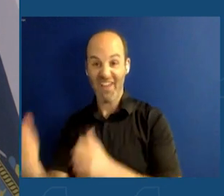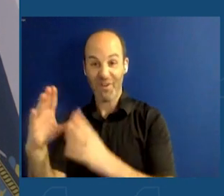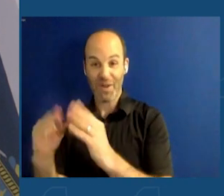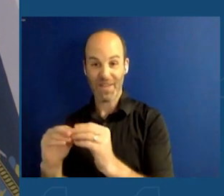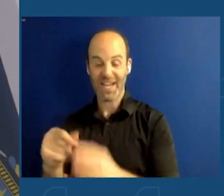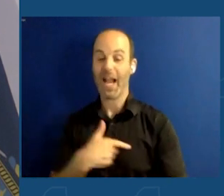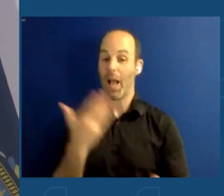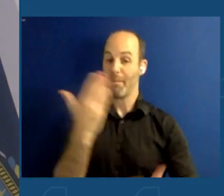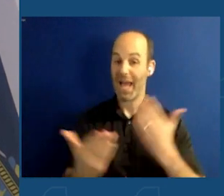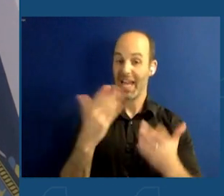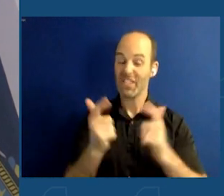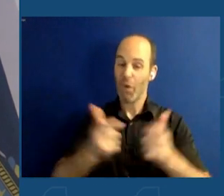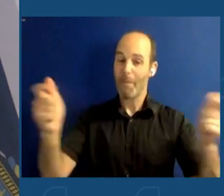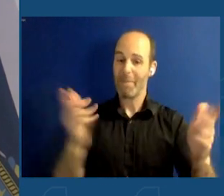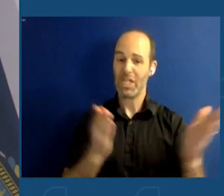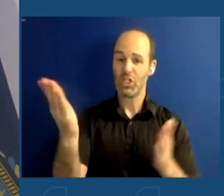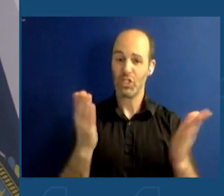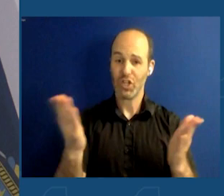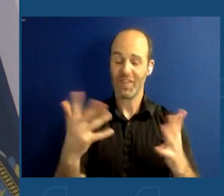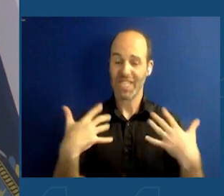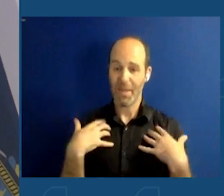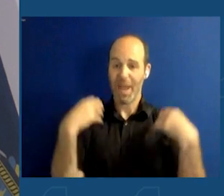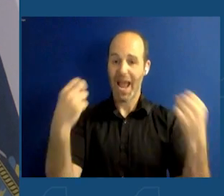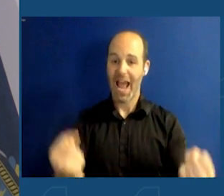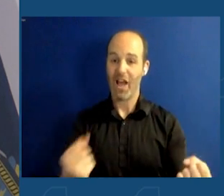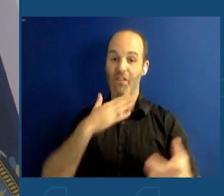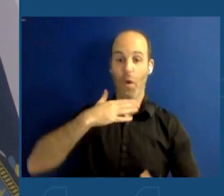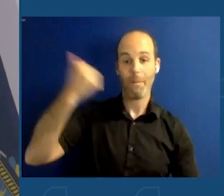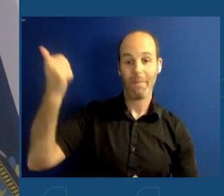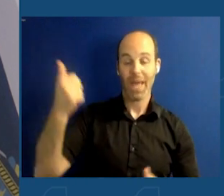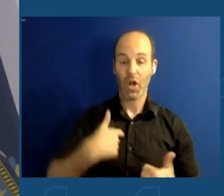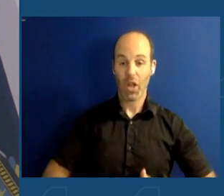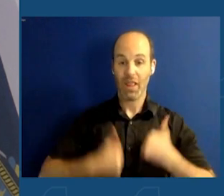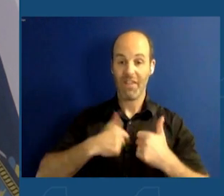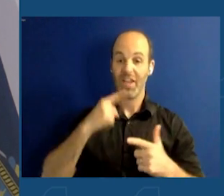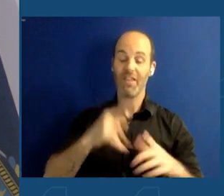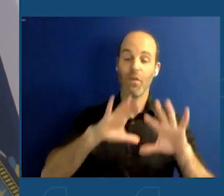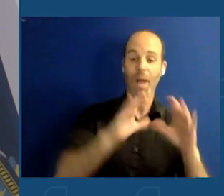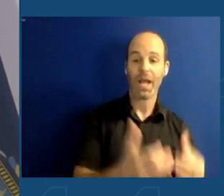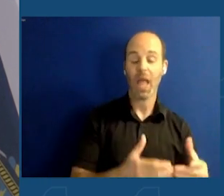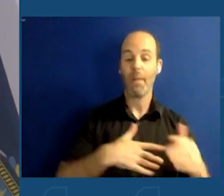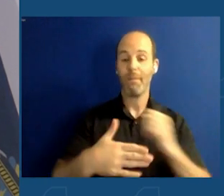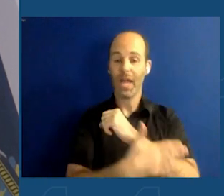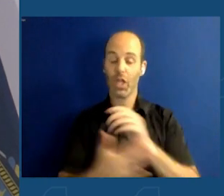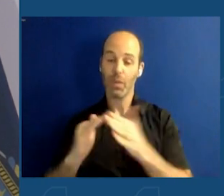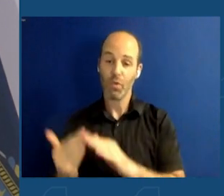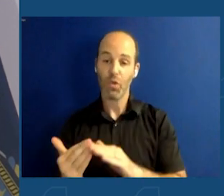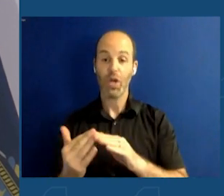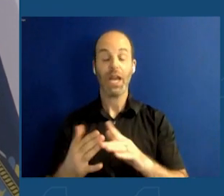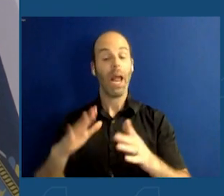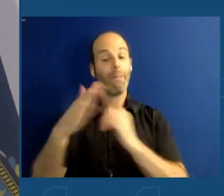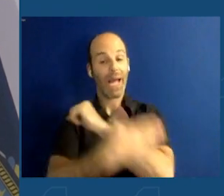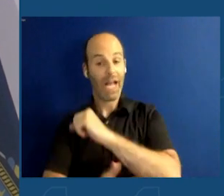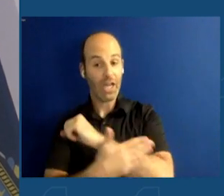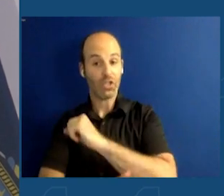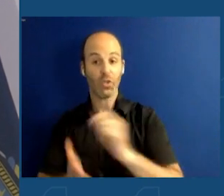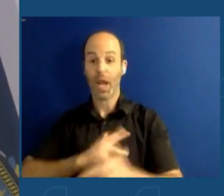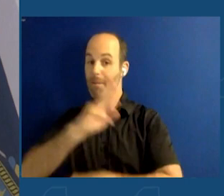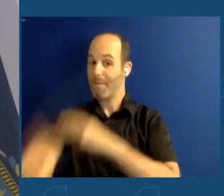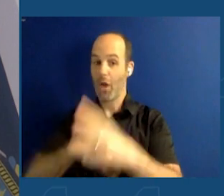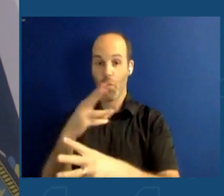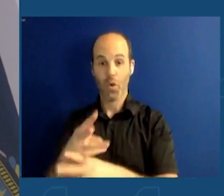larger service and my health to better living for my club, my community, my country, and my world. And so Governor